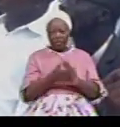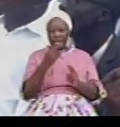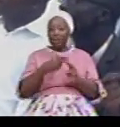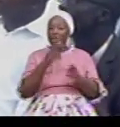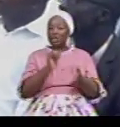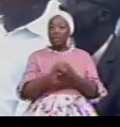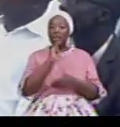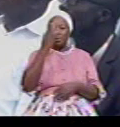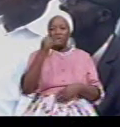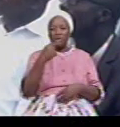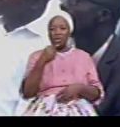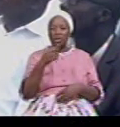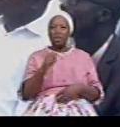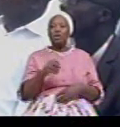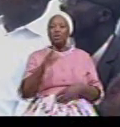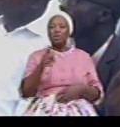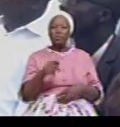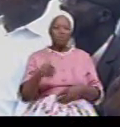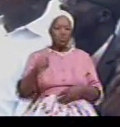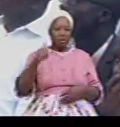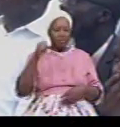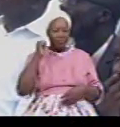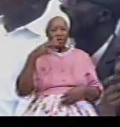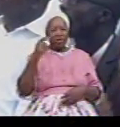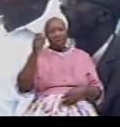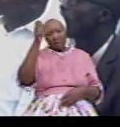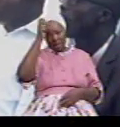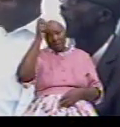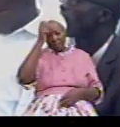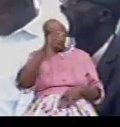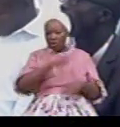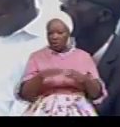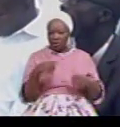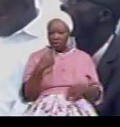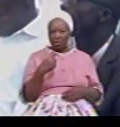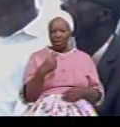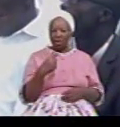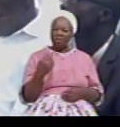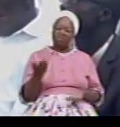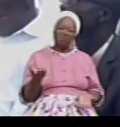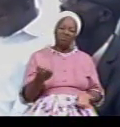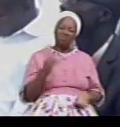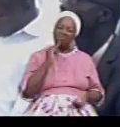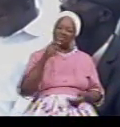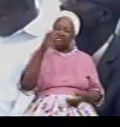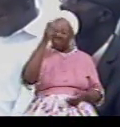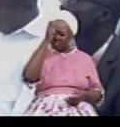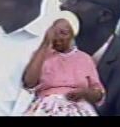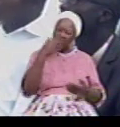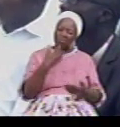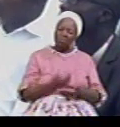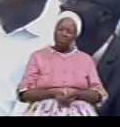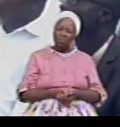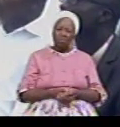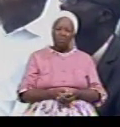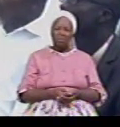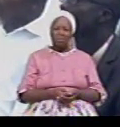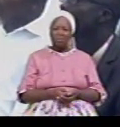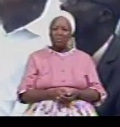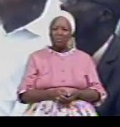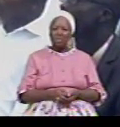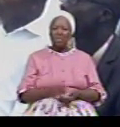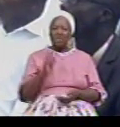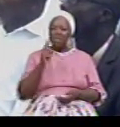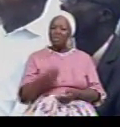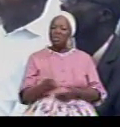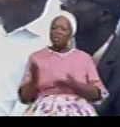says, resist the devil. Don't say, it's the devil. It's brought Adam